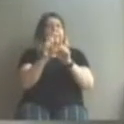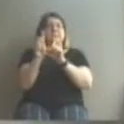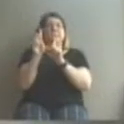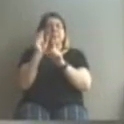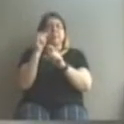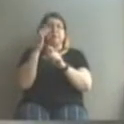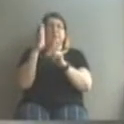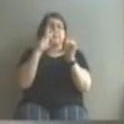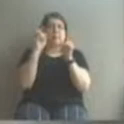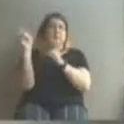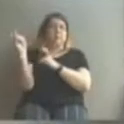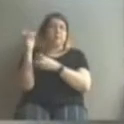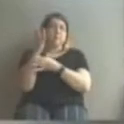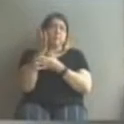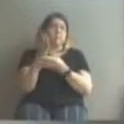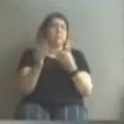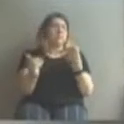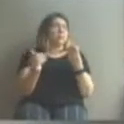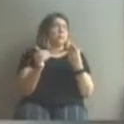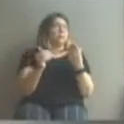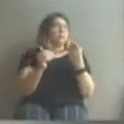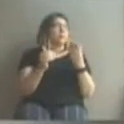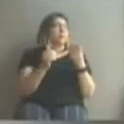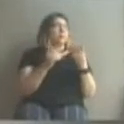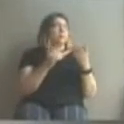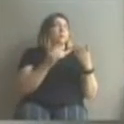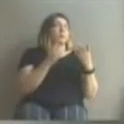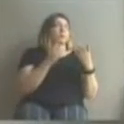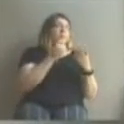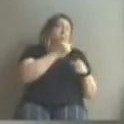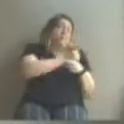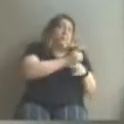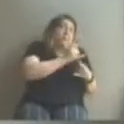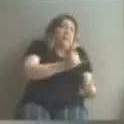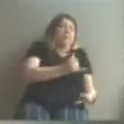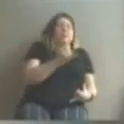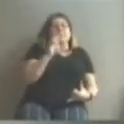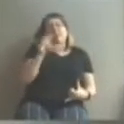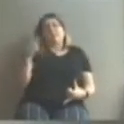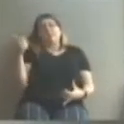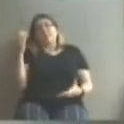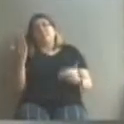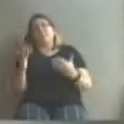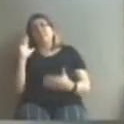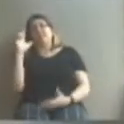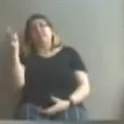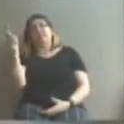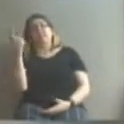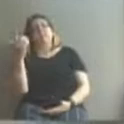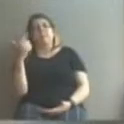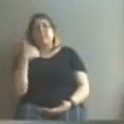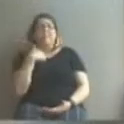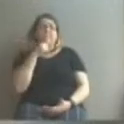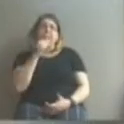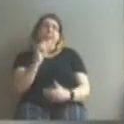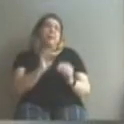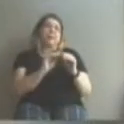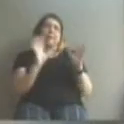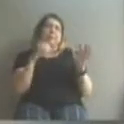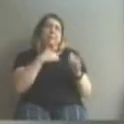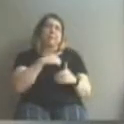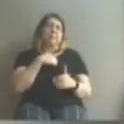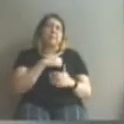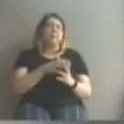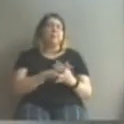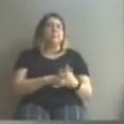titles, some of which were right now, others may not be right now. So I'm not clear, and I'm sorry. And